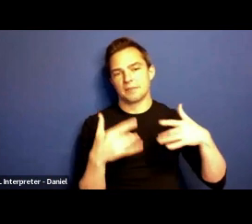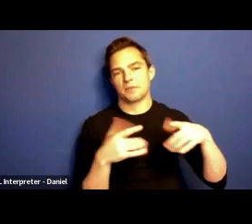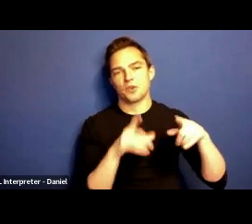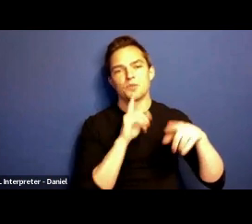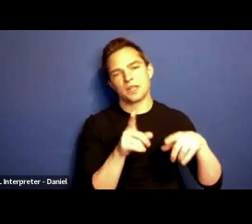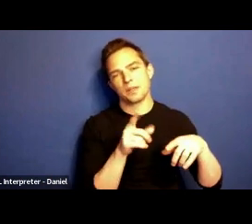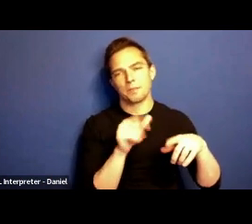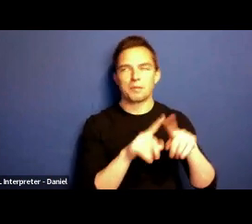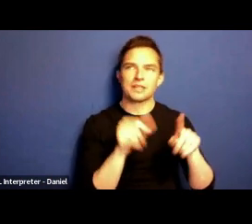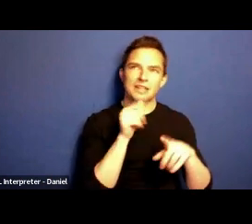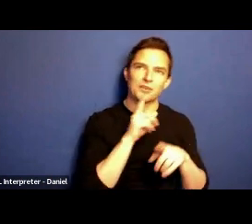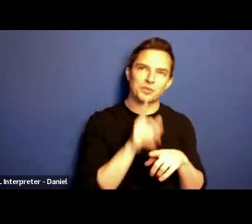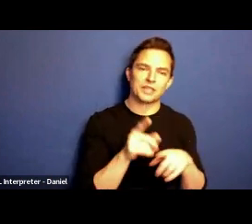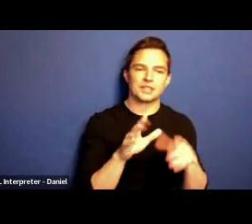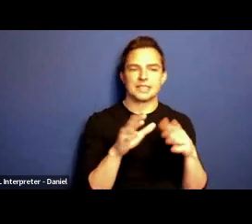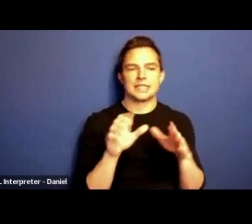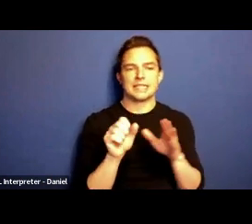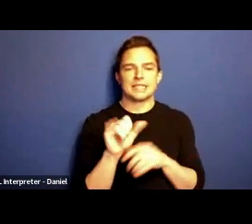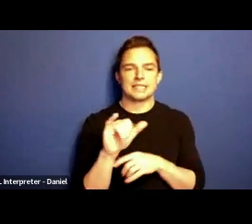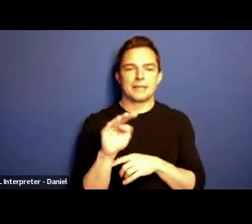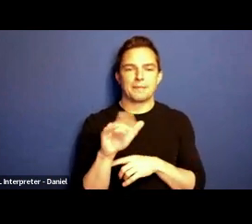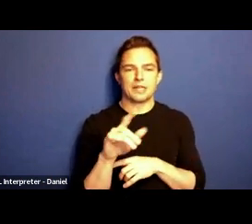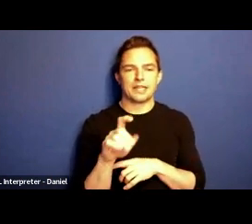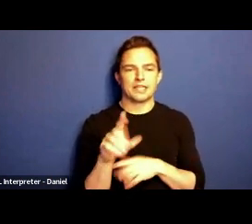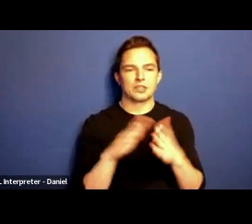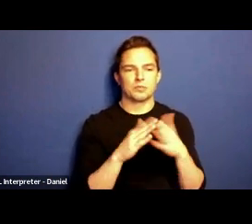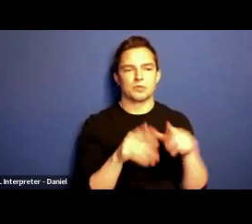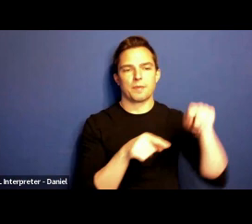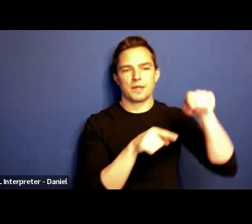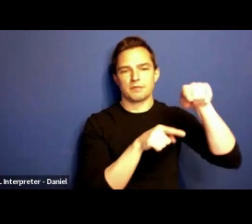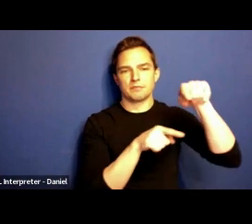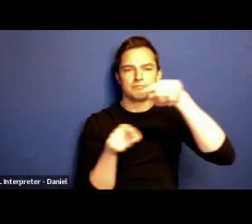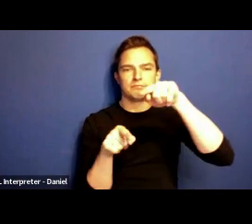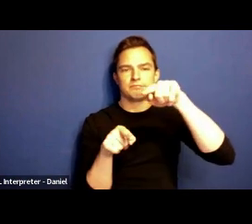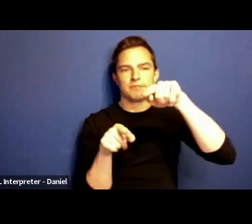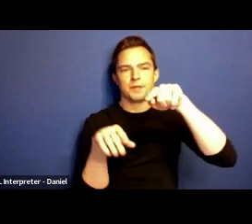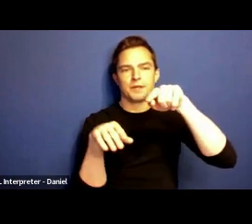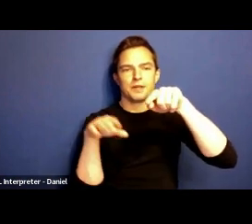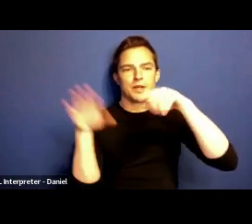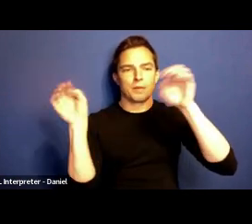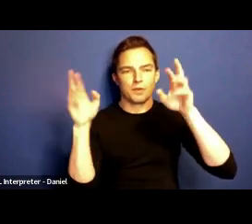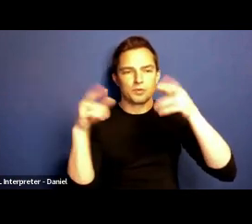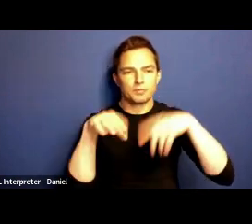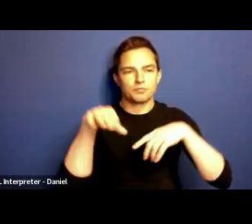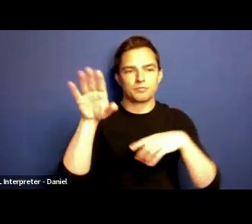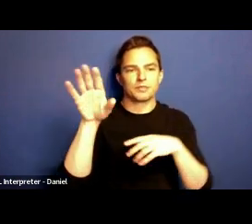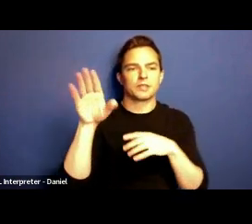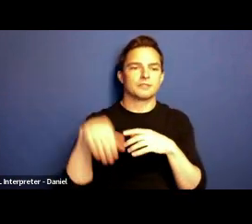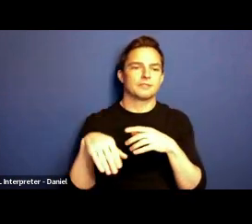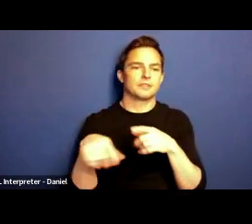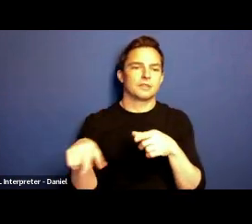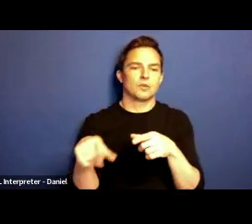real simulated community. You might move into an emergency department or the bottom arrow, a mental health crisis receiving